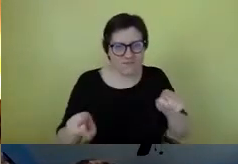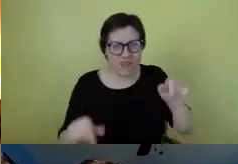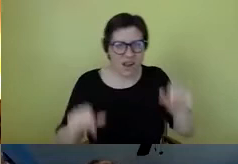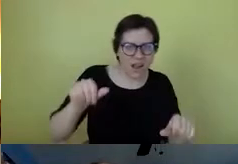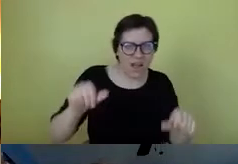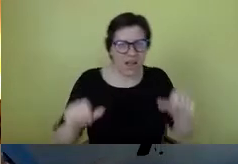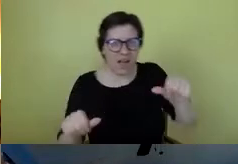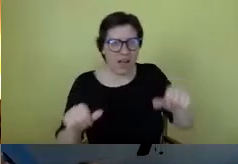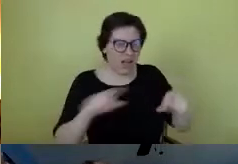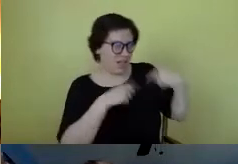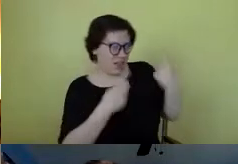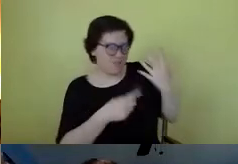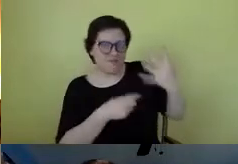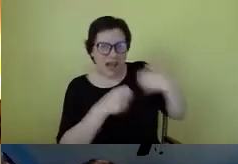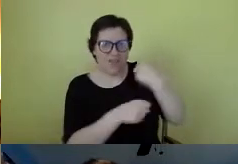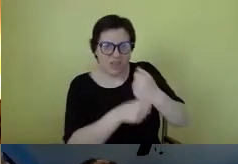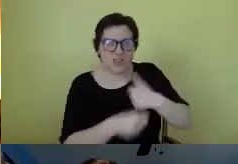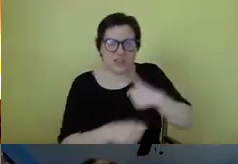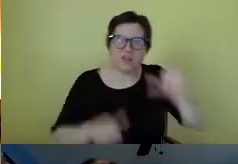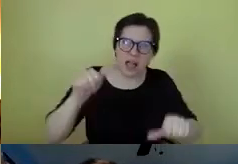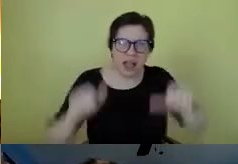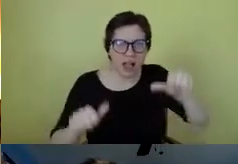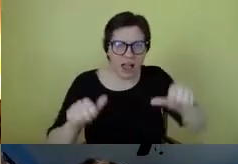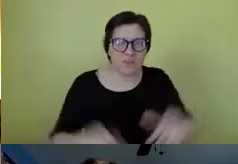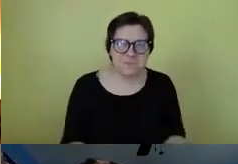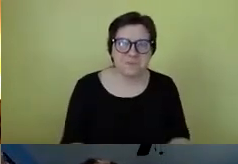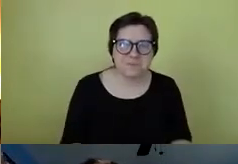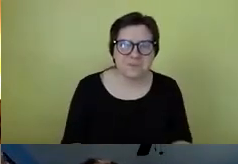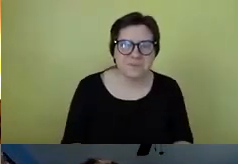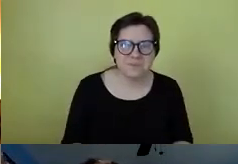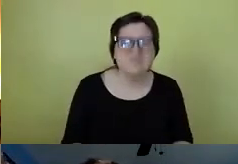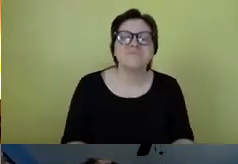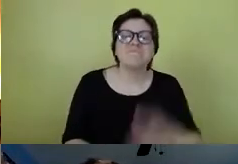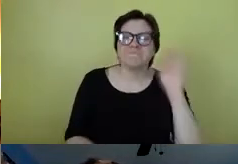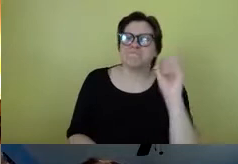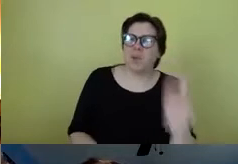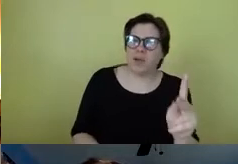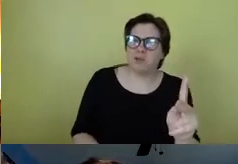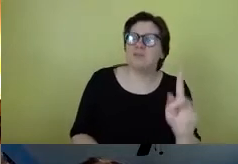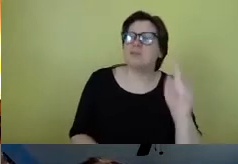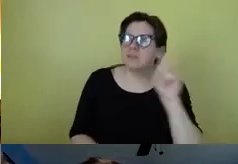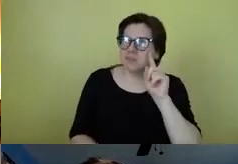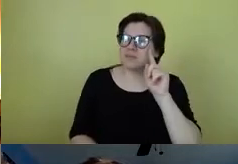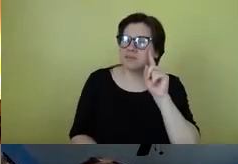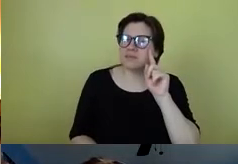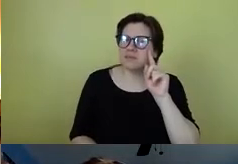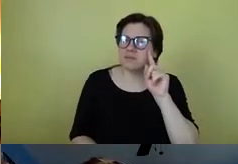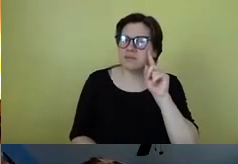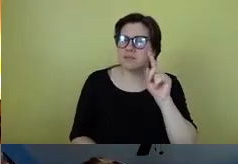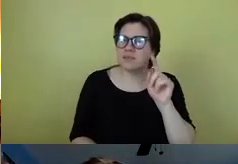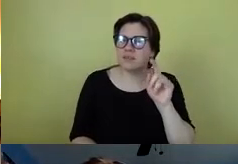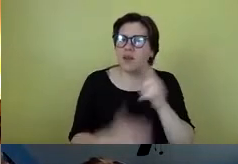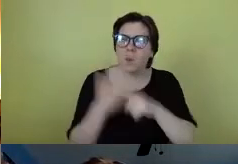5 or so years. Okay. I would think that what you're really saying